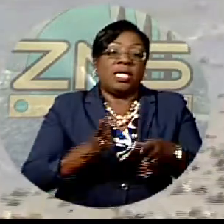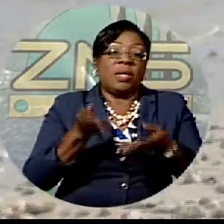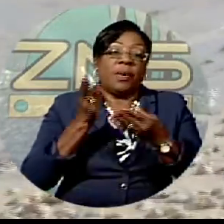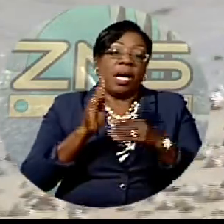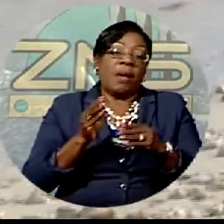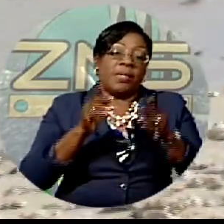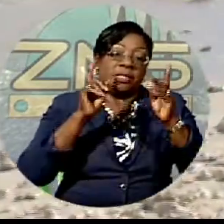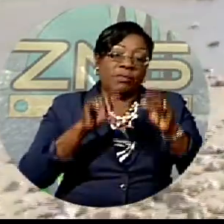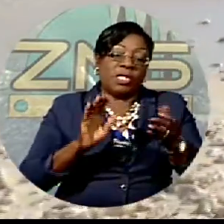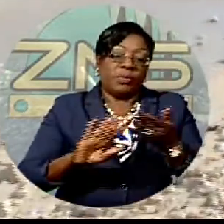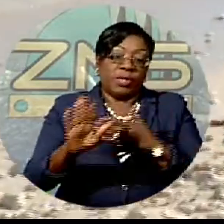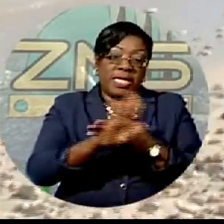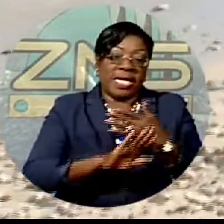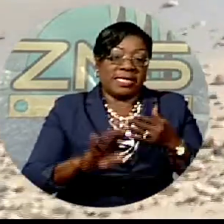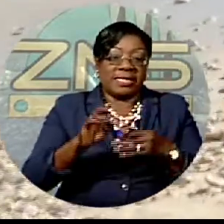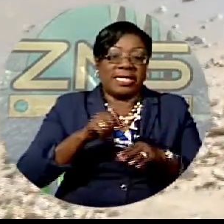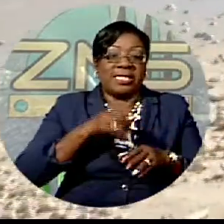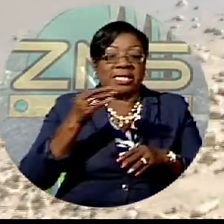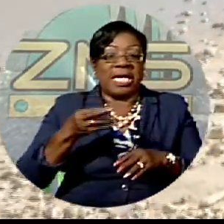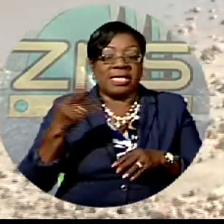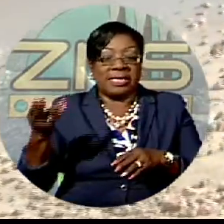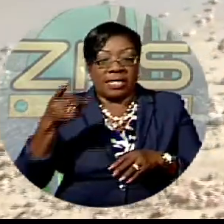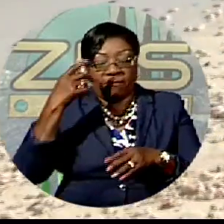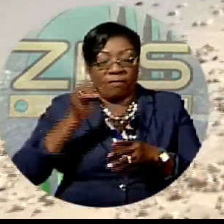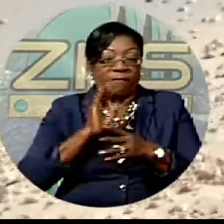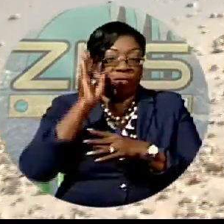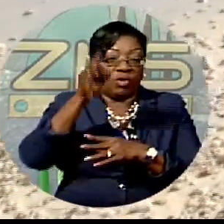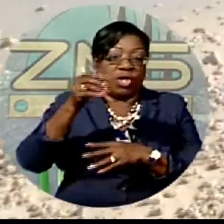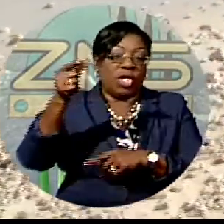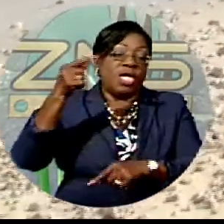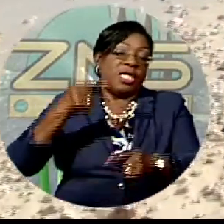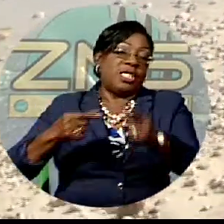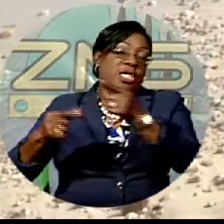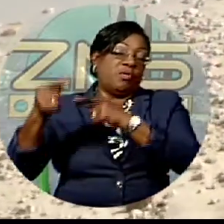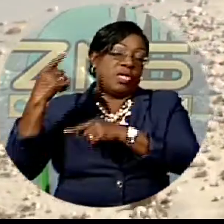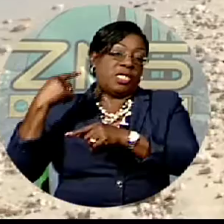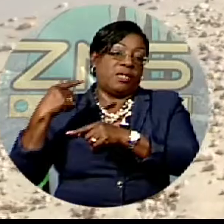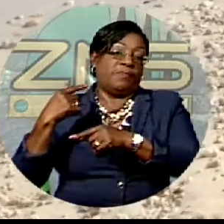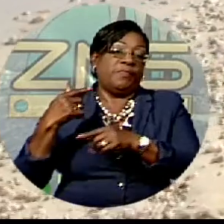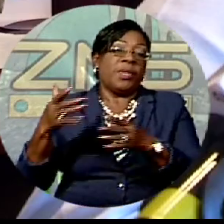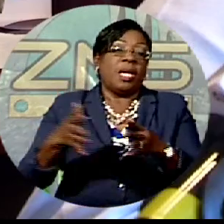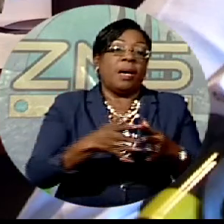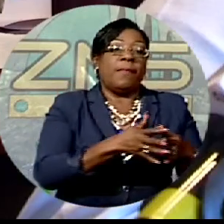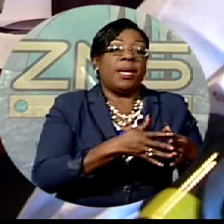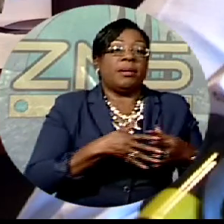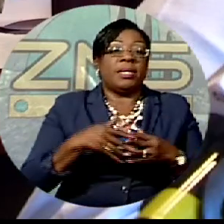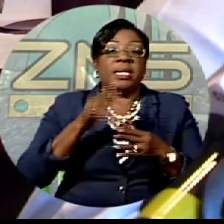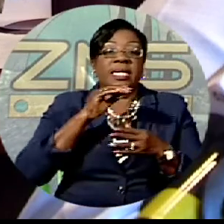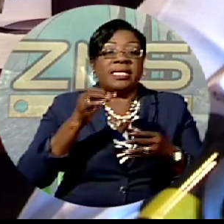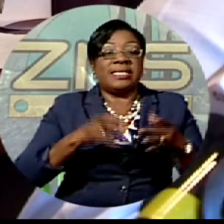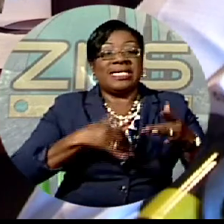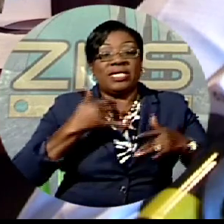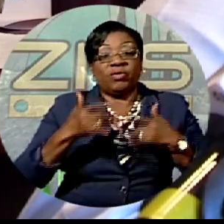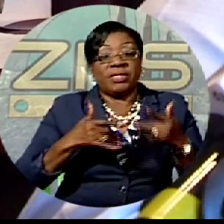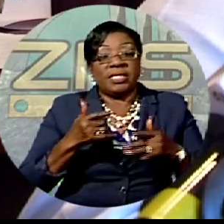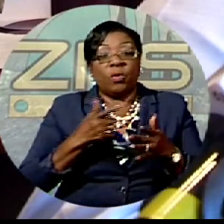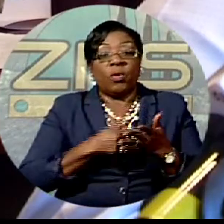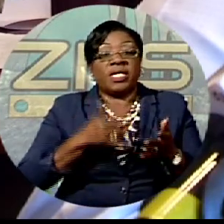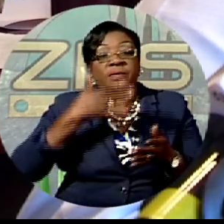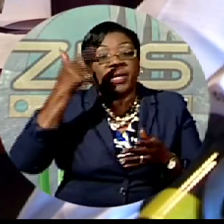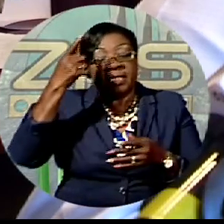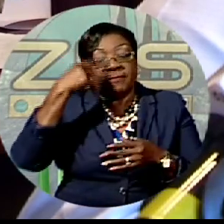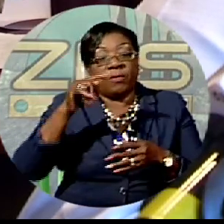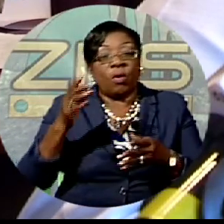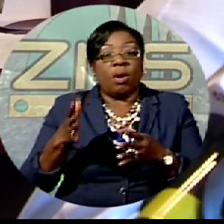its assets for future generations. The United States is interested in what's in the best interest of the United States.